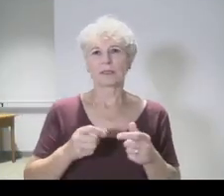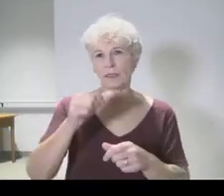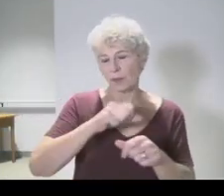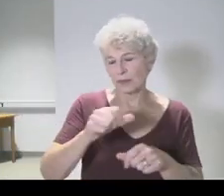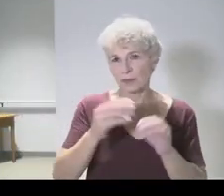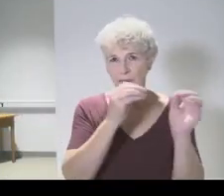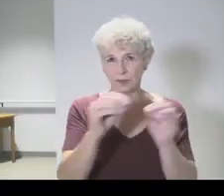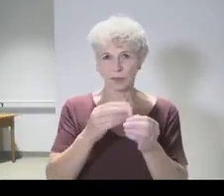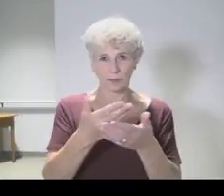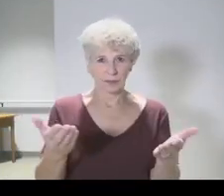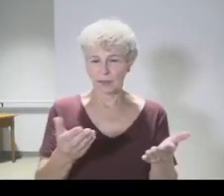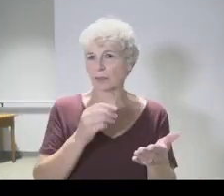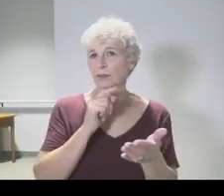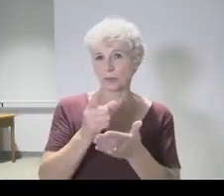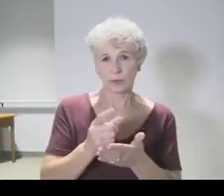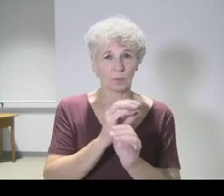true, and is no lie,